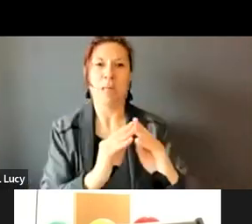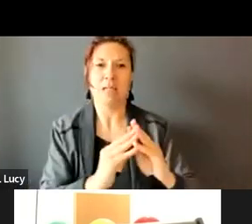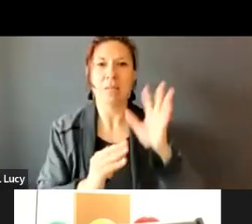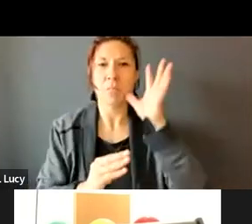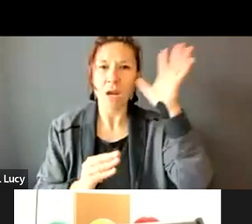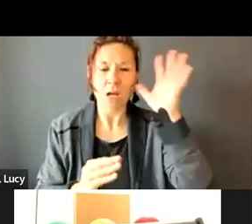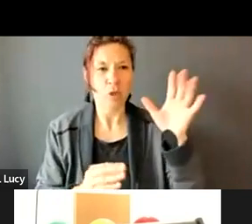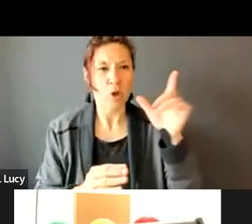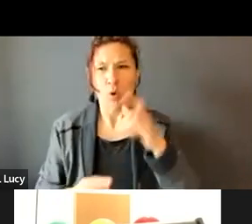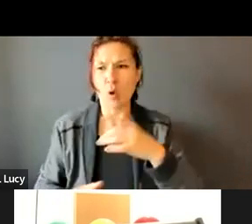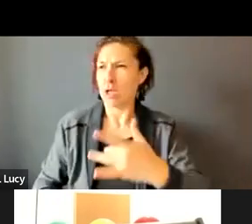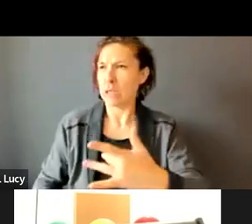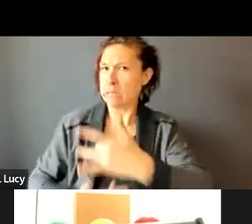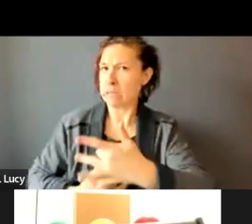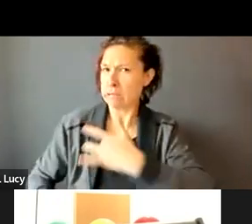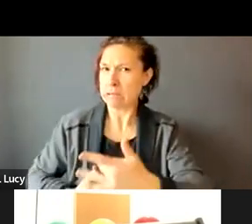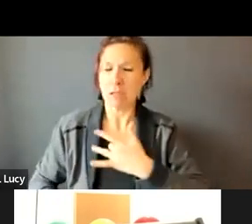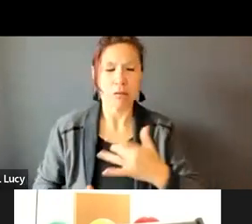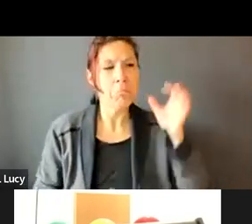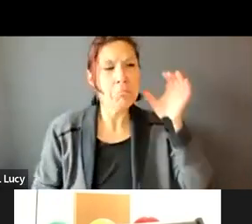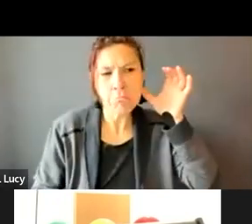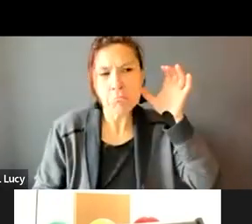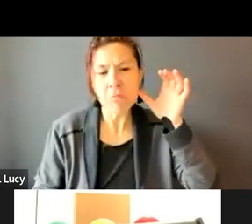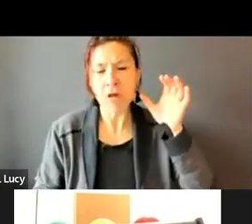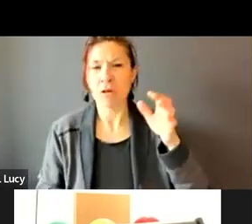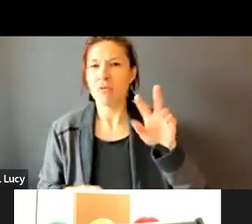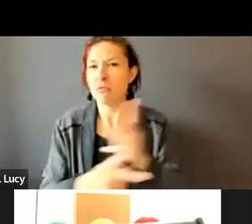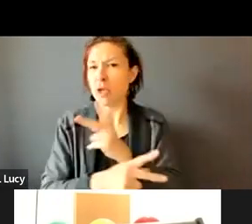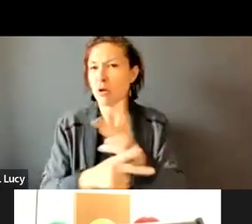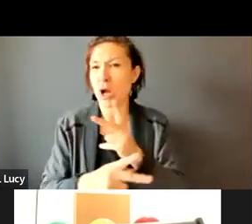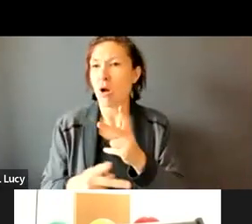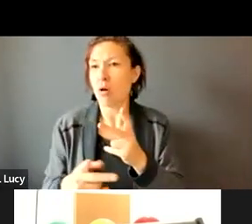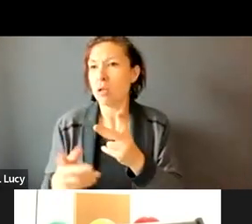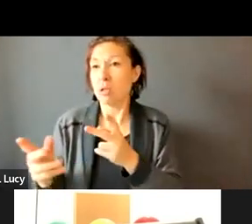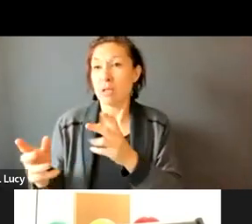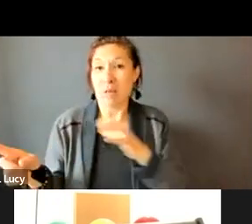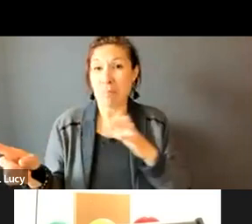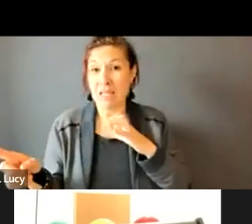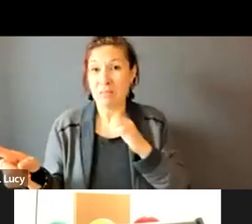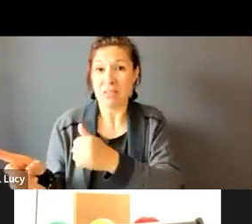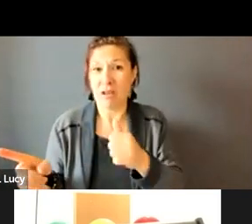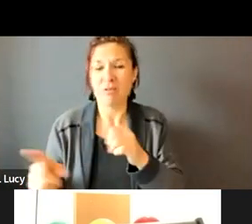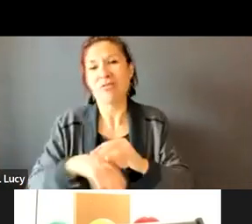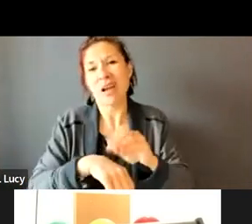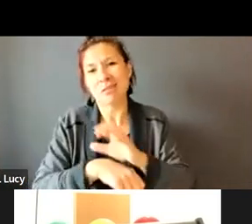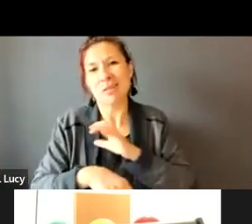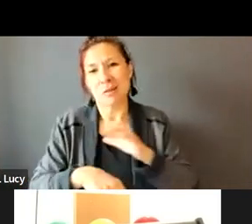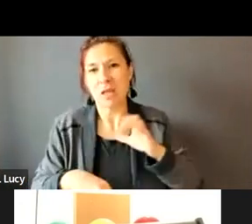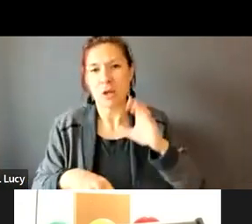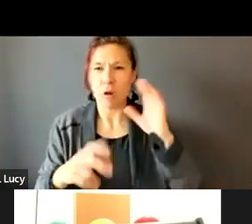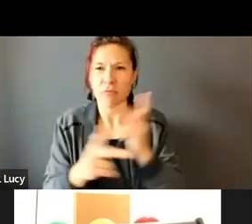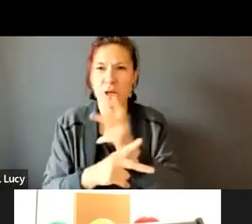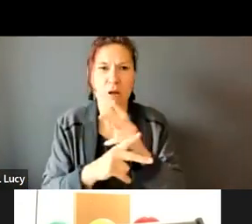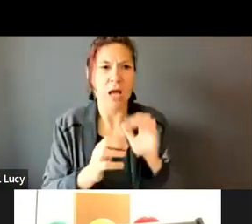to get that feedback and to determine um how we will use that feedback with the committee with the advisory committee for the questions